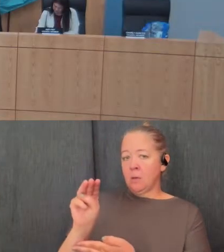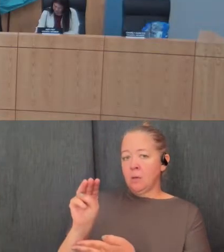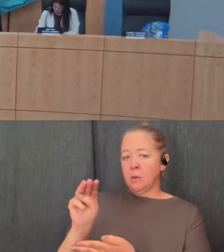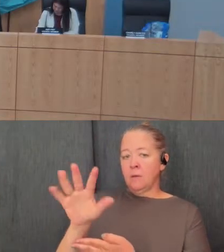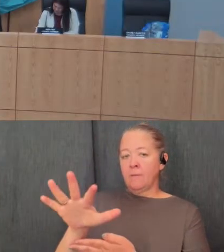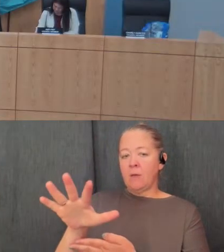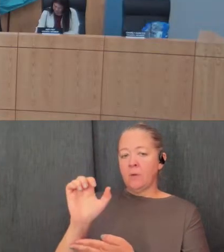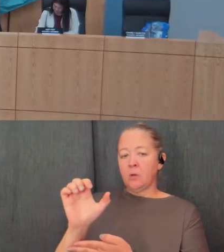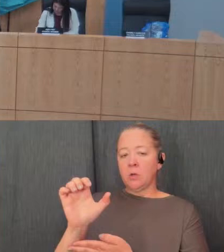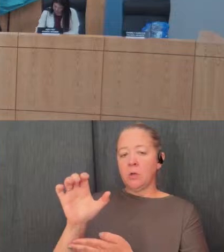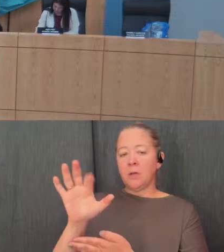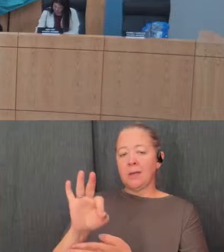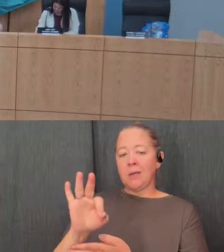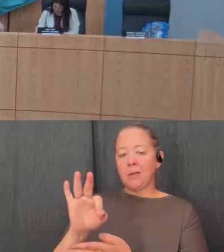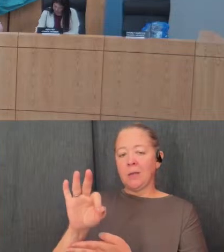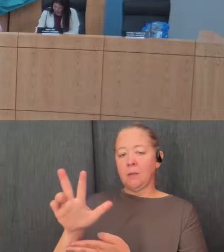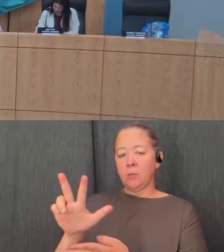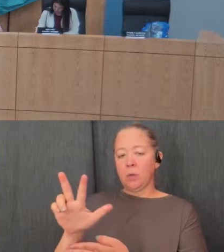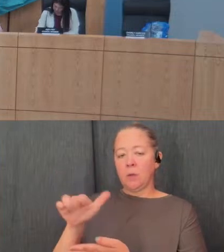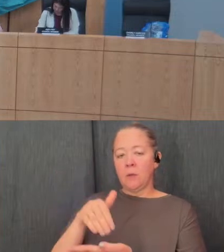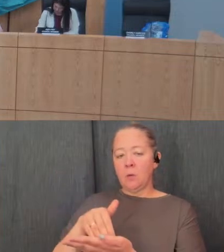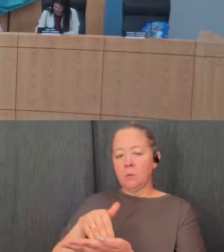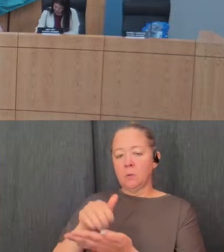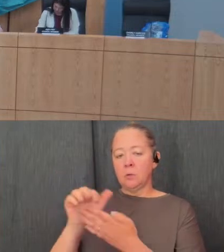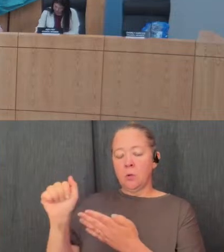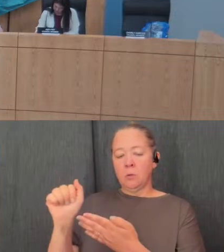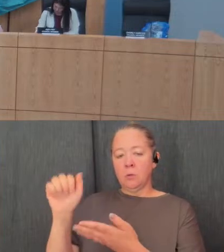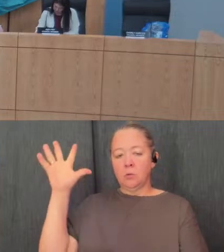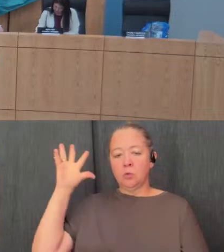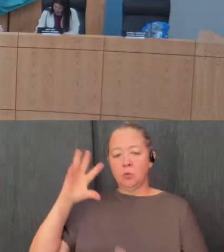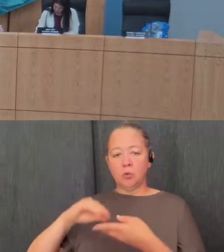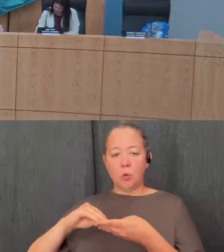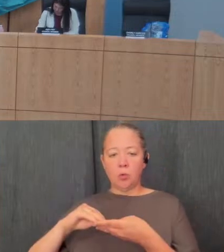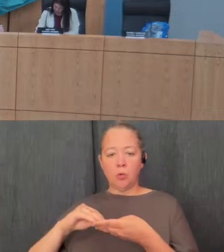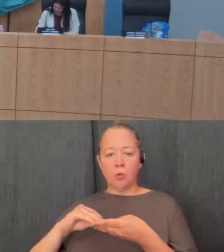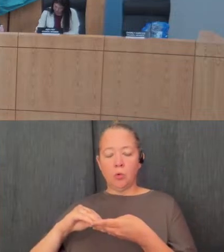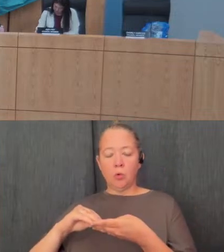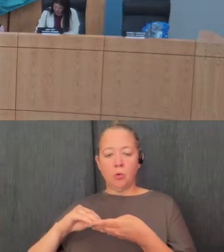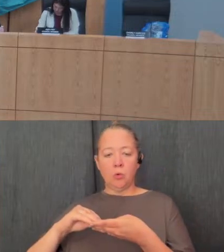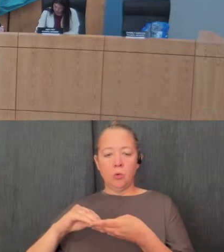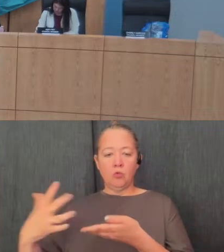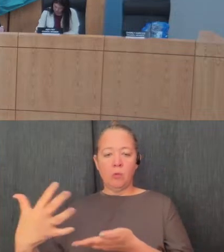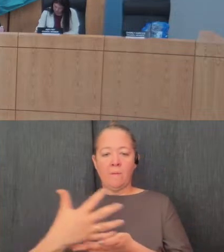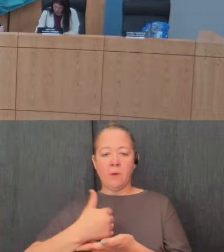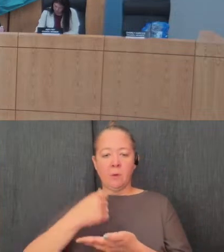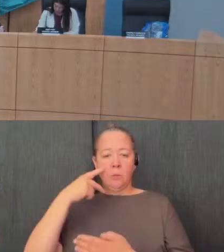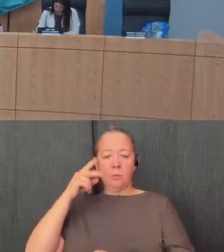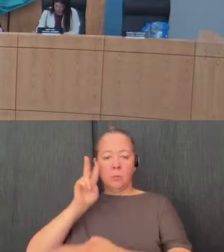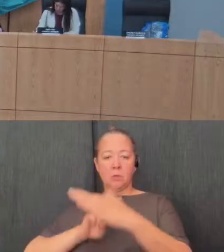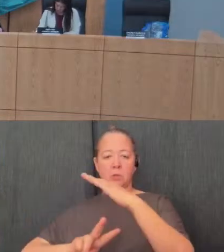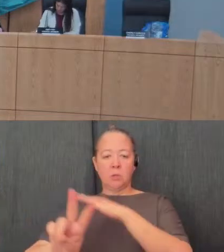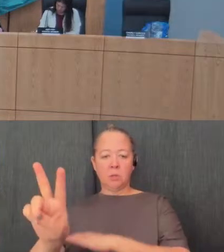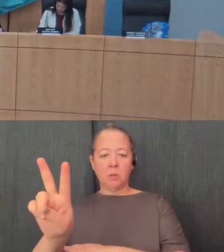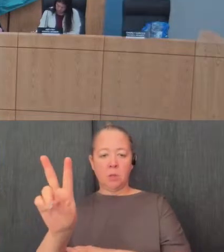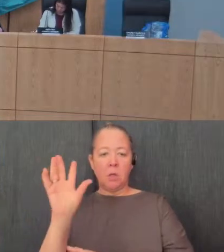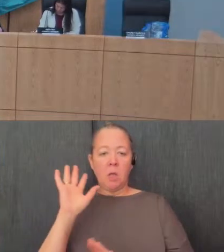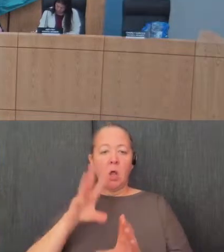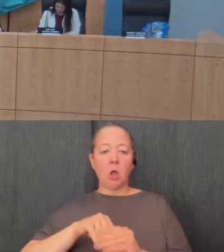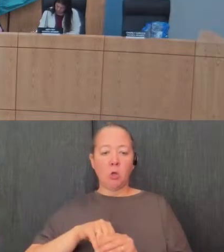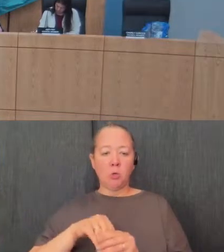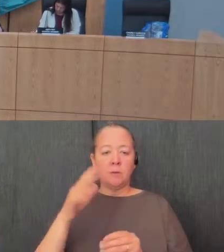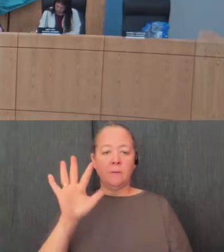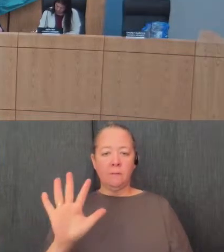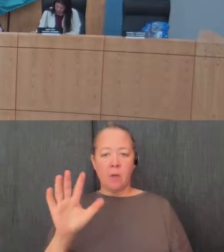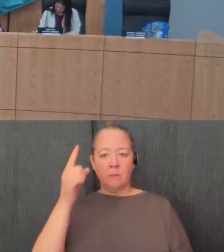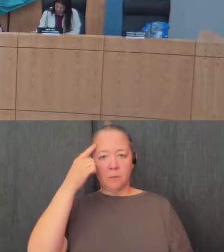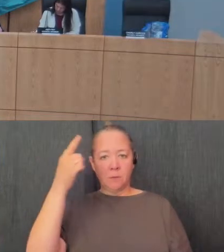$11,593,000 total revenue projection includes the 5 cents, sorry, it includes